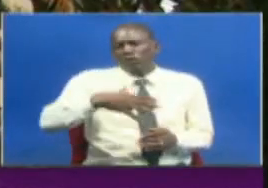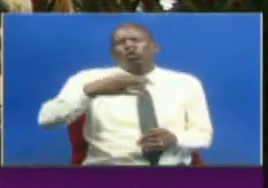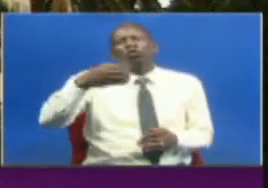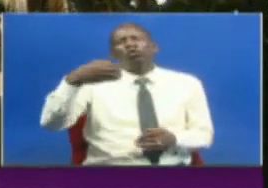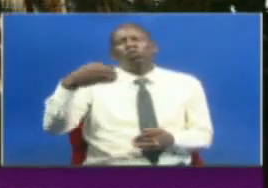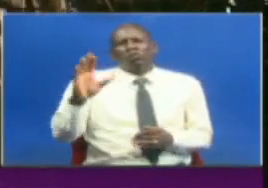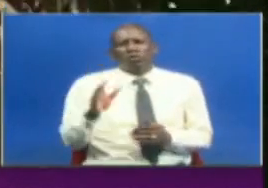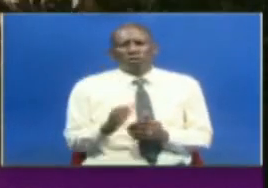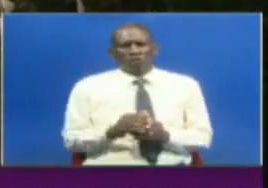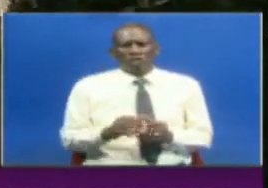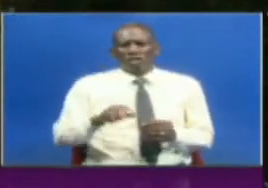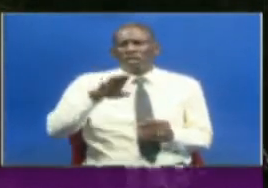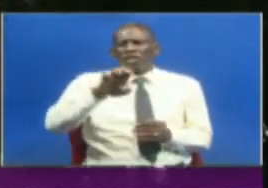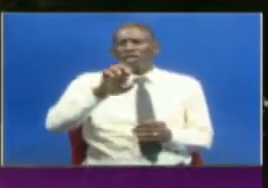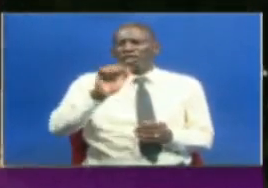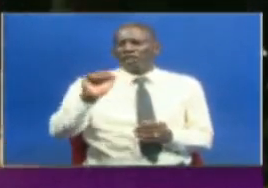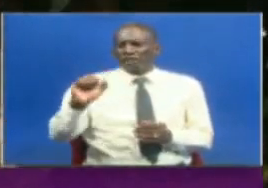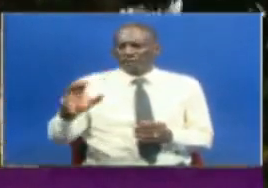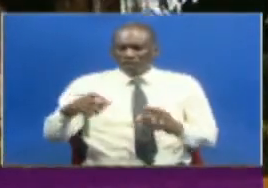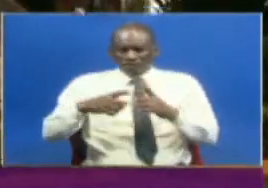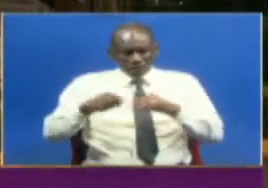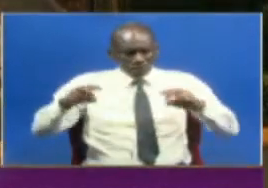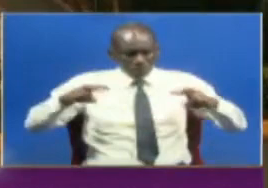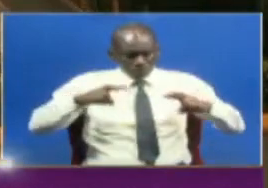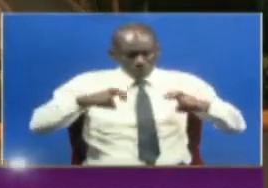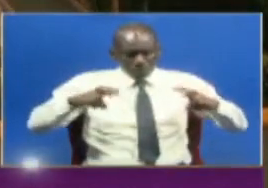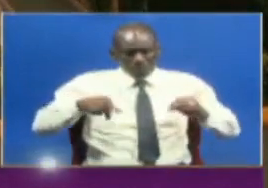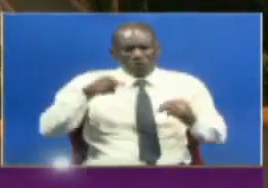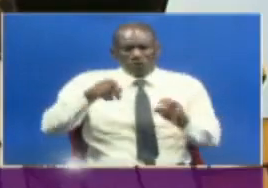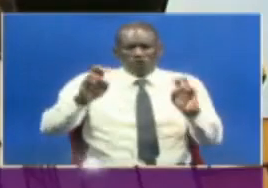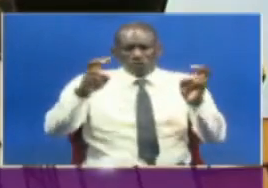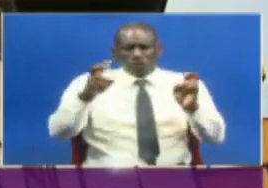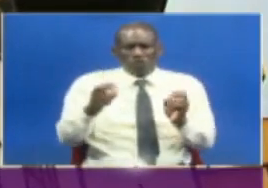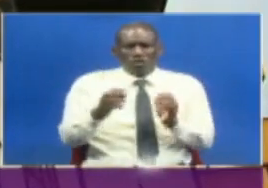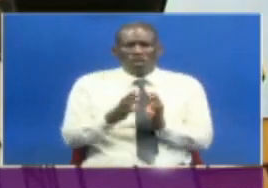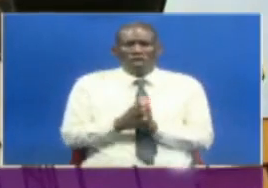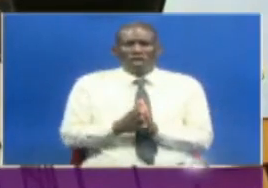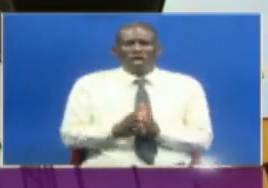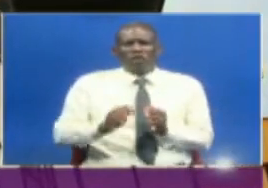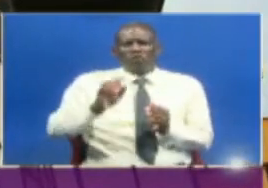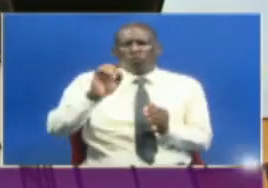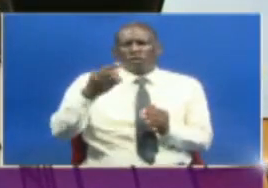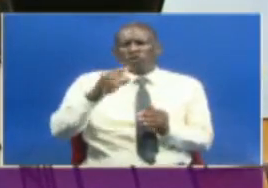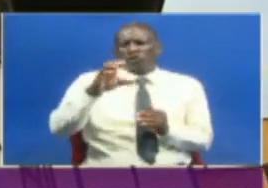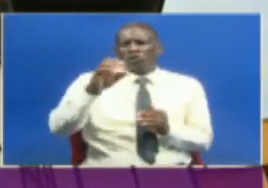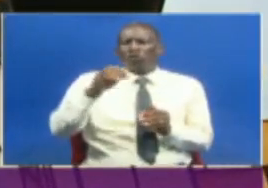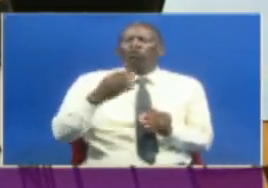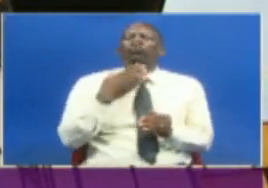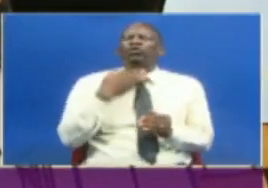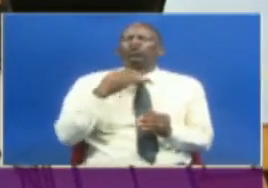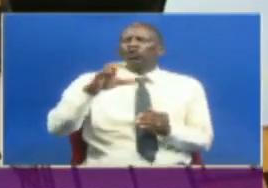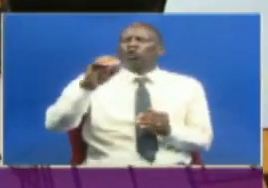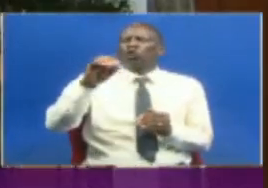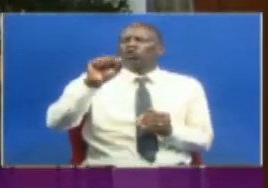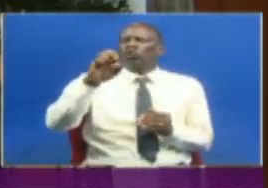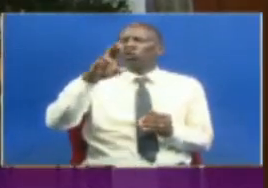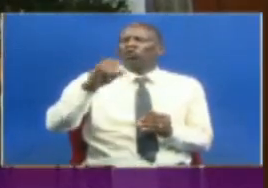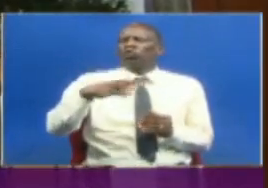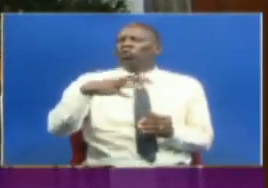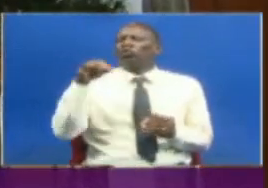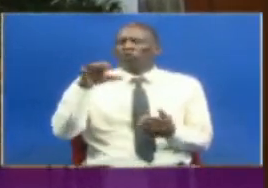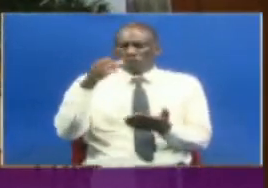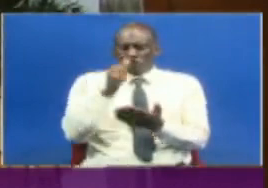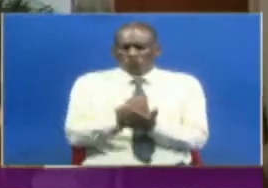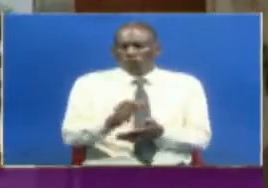Now EACC has launched investigations into the matter and wants Osoro to appear at its headquarters here in Nairobi